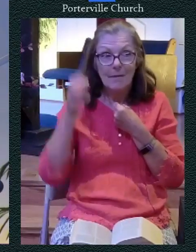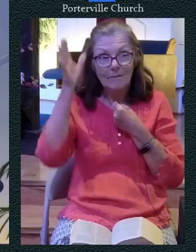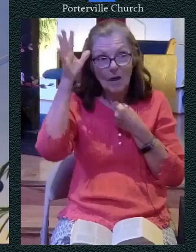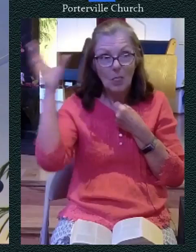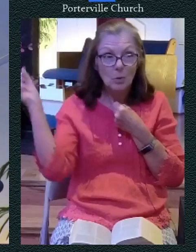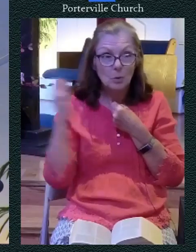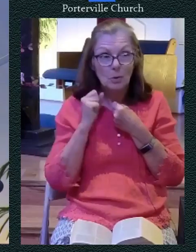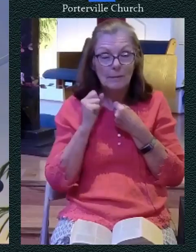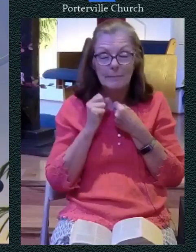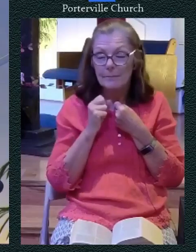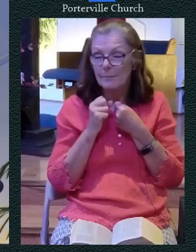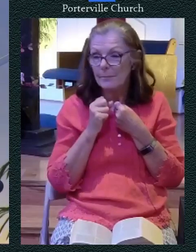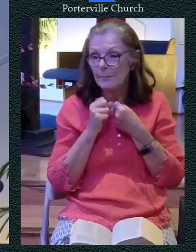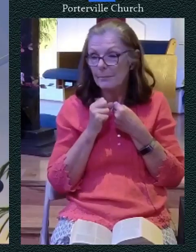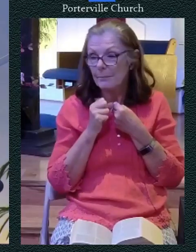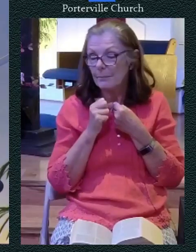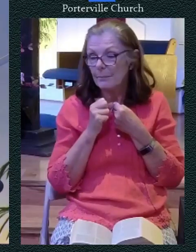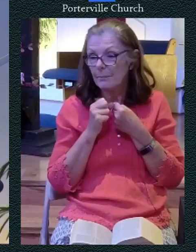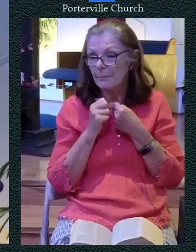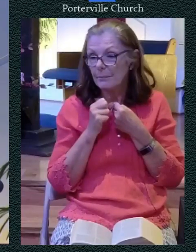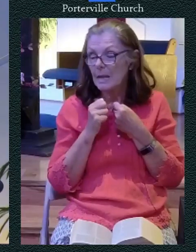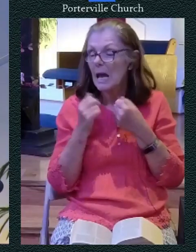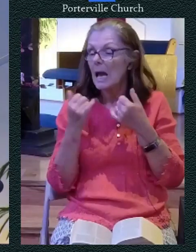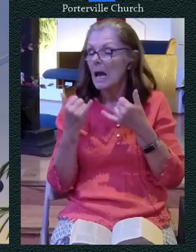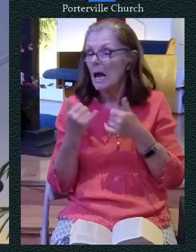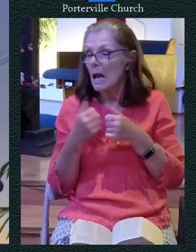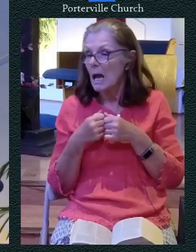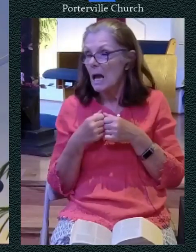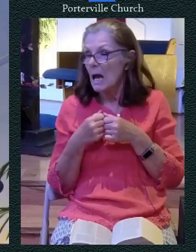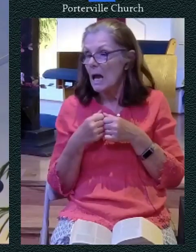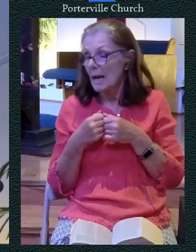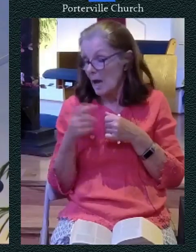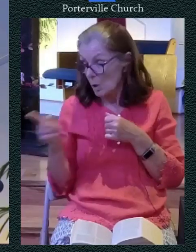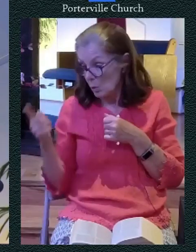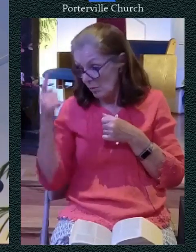And he said, "I'll have to think about how long I'll hold on to these."